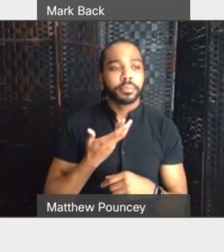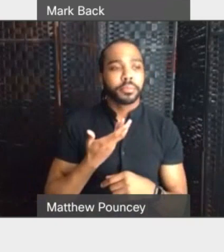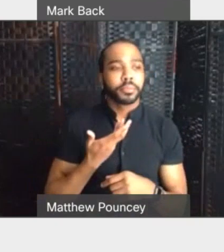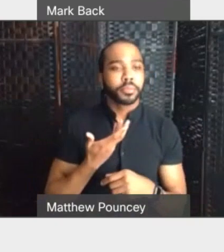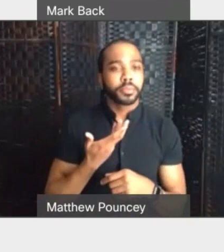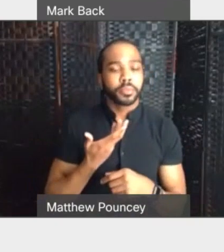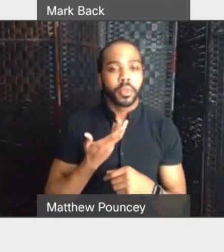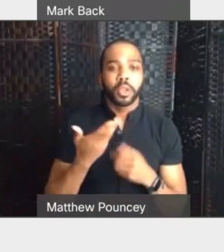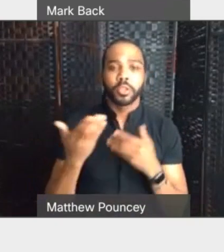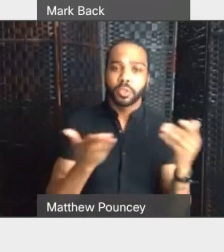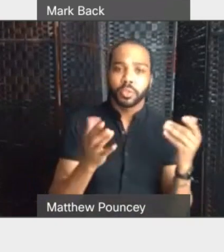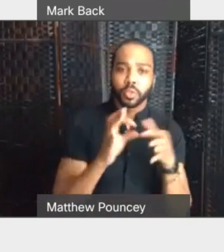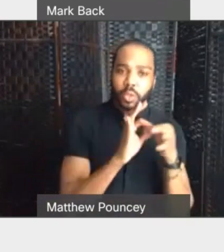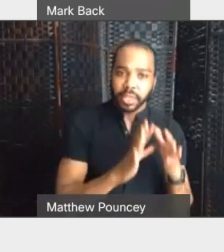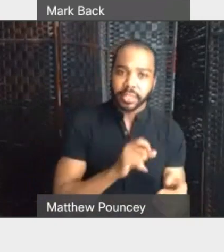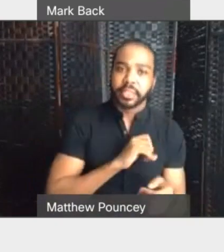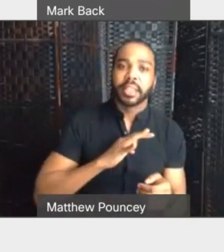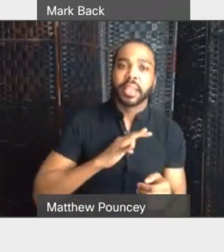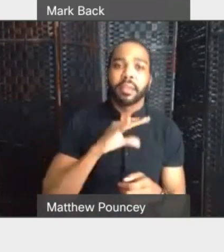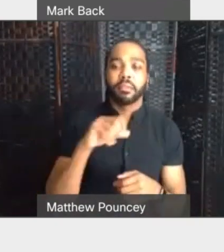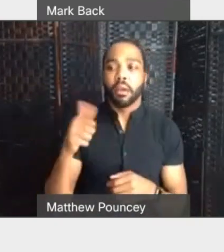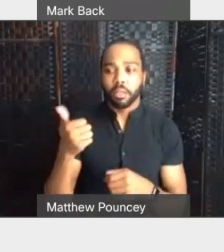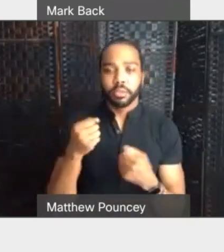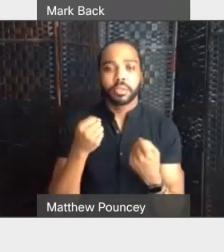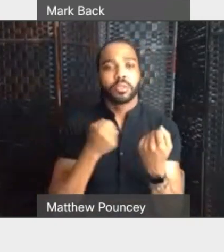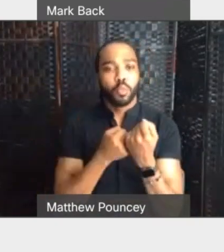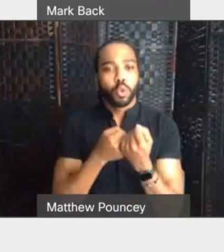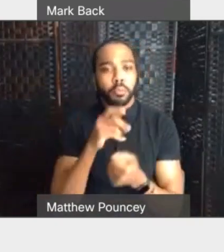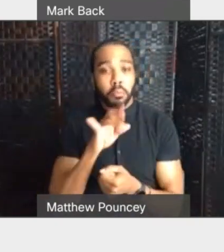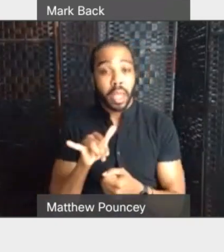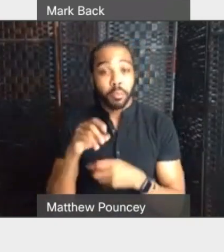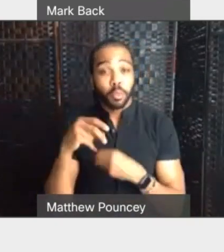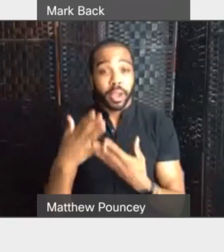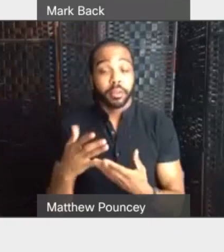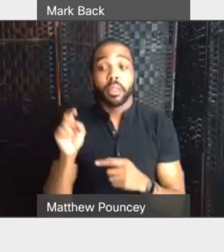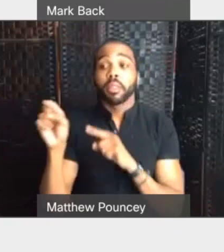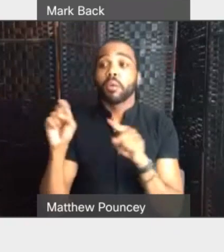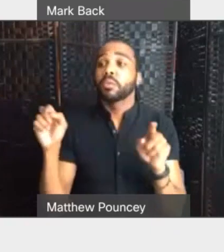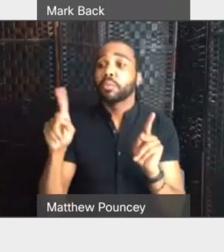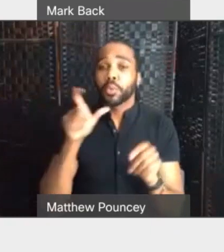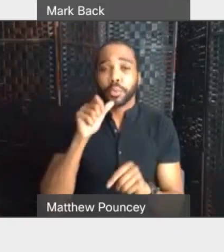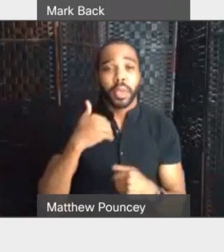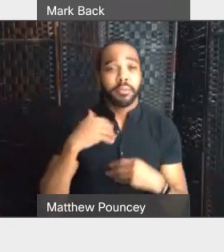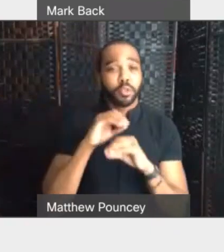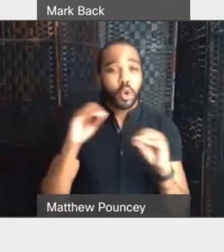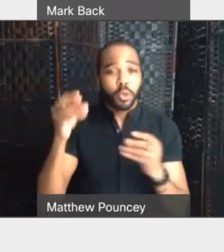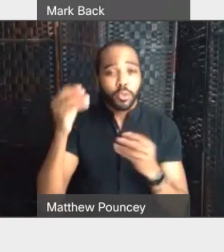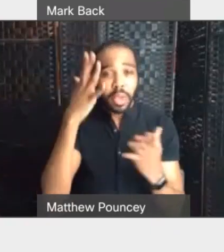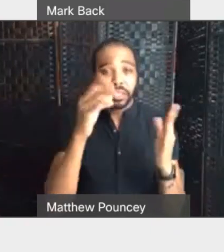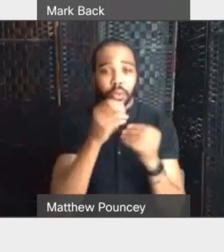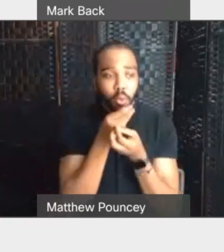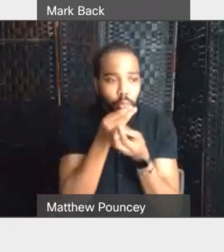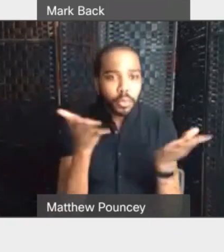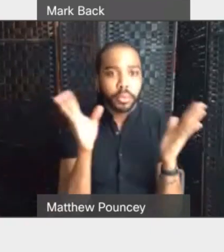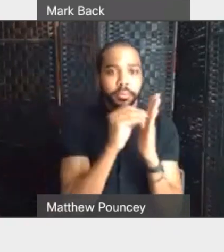service coordination staff, and others are supported by providers. Those folks who have no information entered, it's really important that